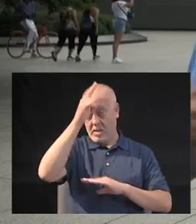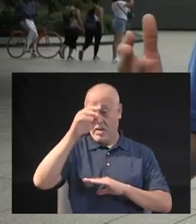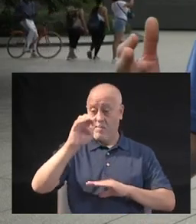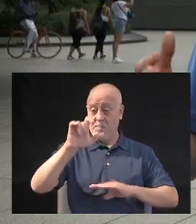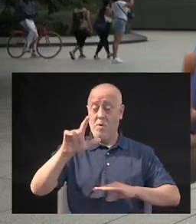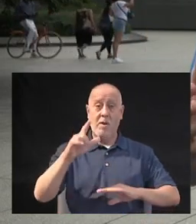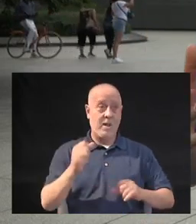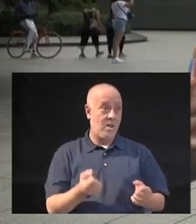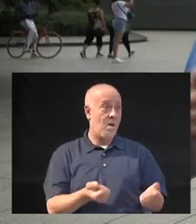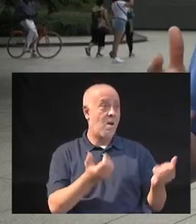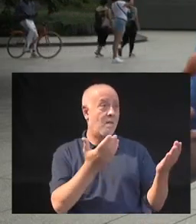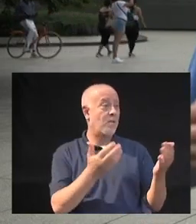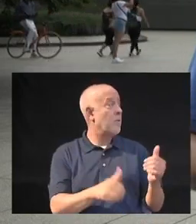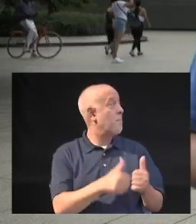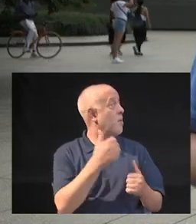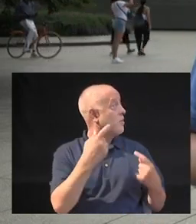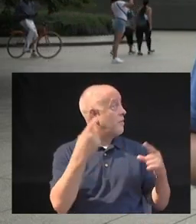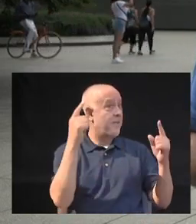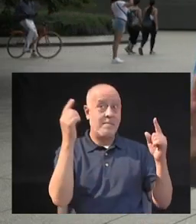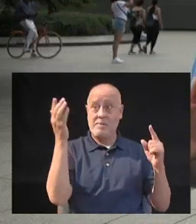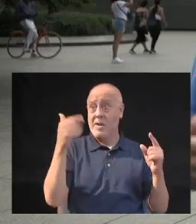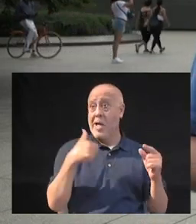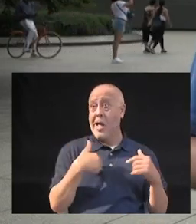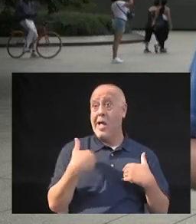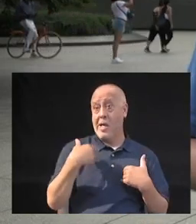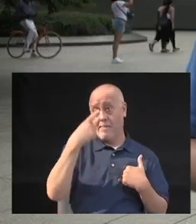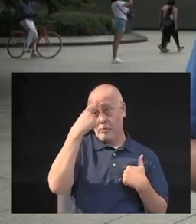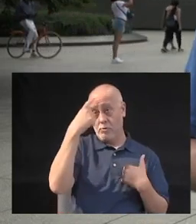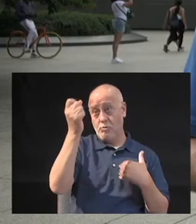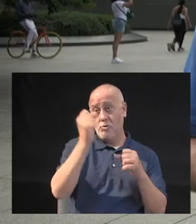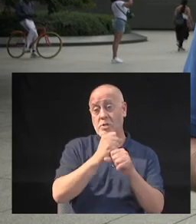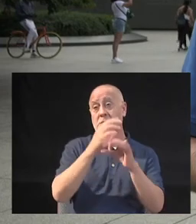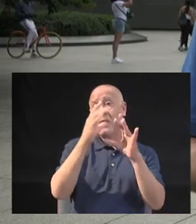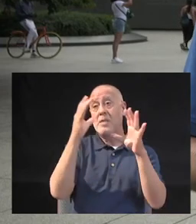and he offers his most famous speech, I Have a Dream.